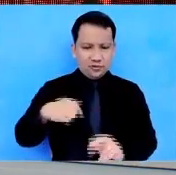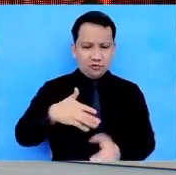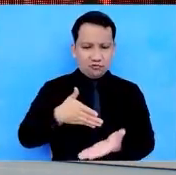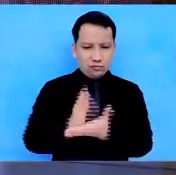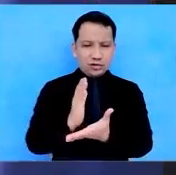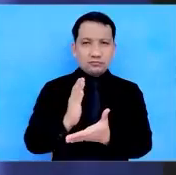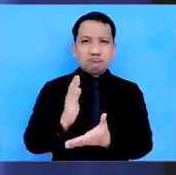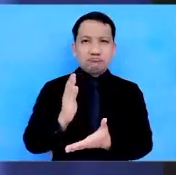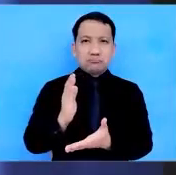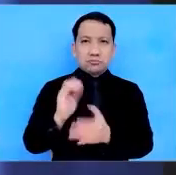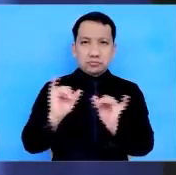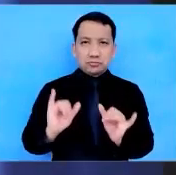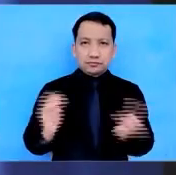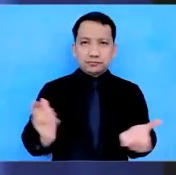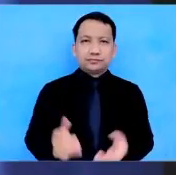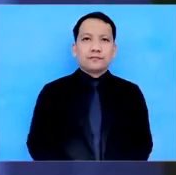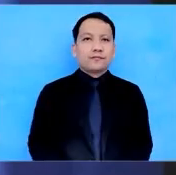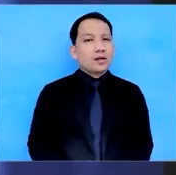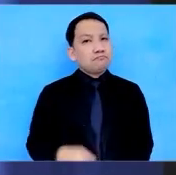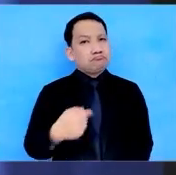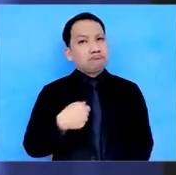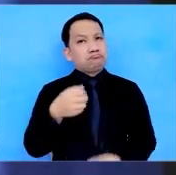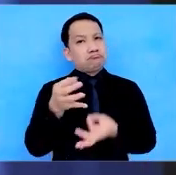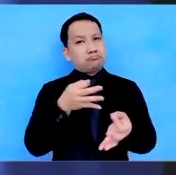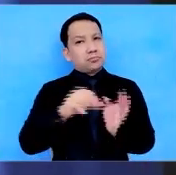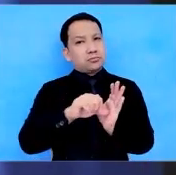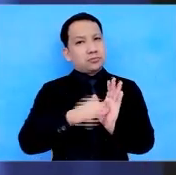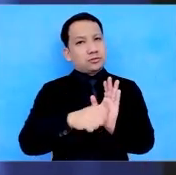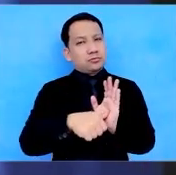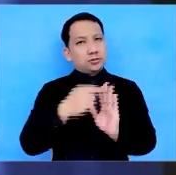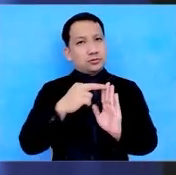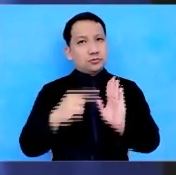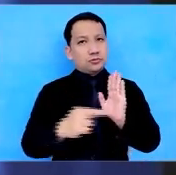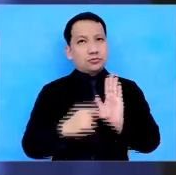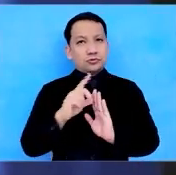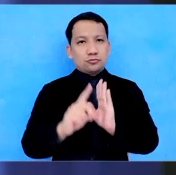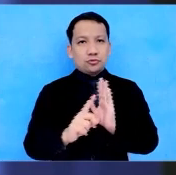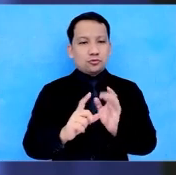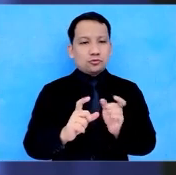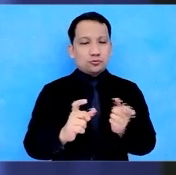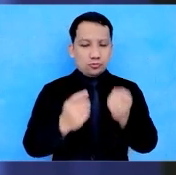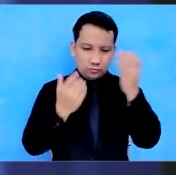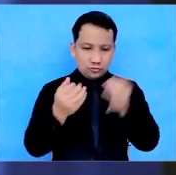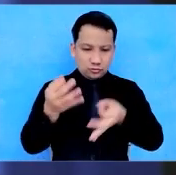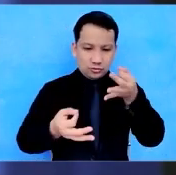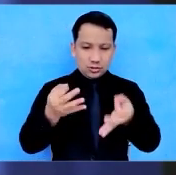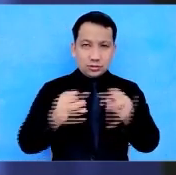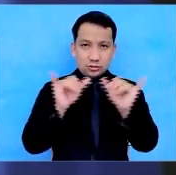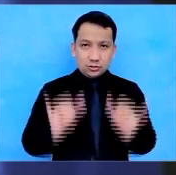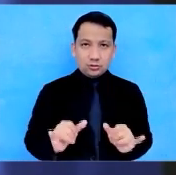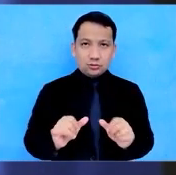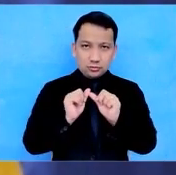Halili. Let me emphasize, the rule of law prevails in the country. Our criminal justice system